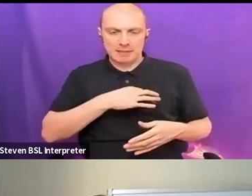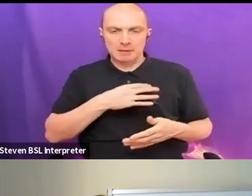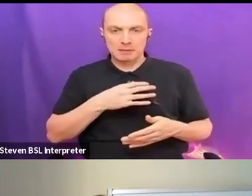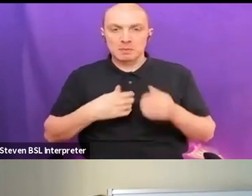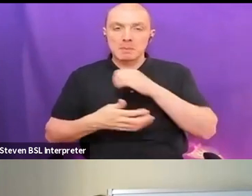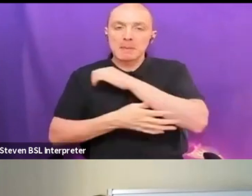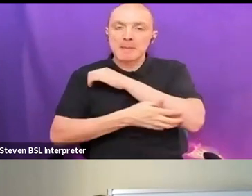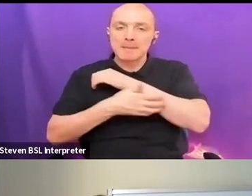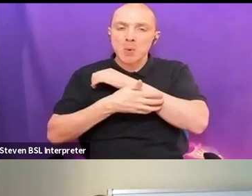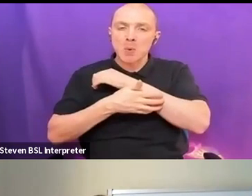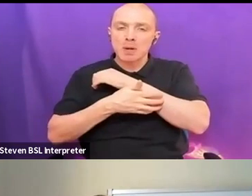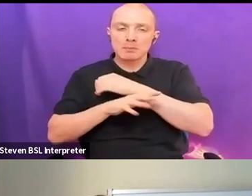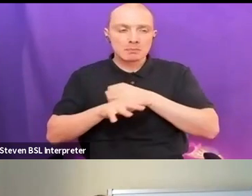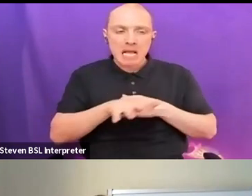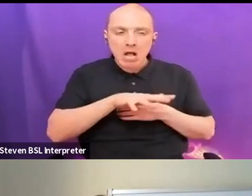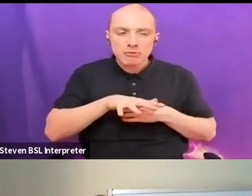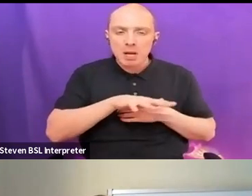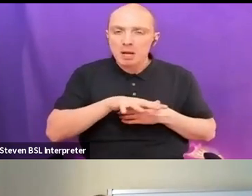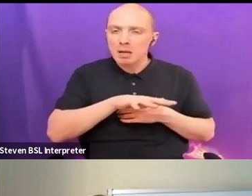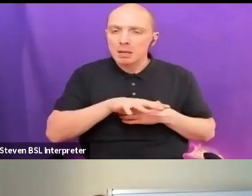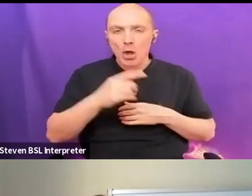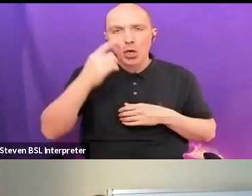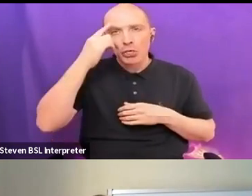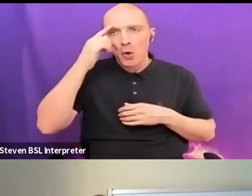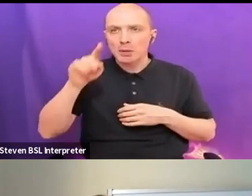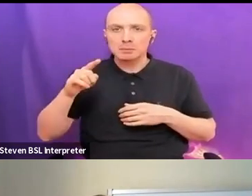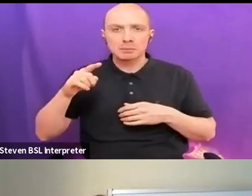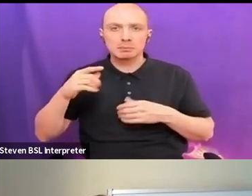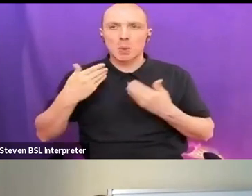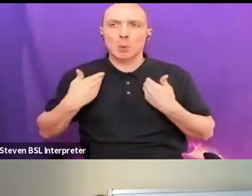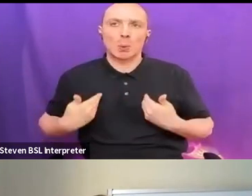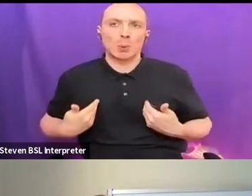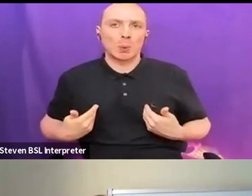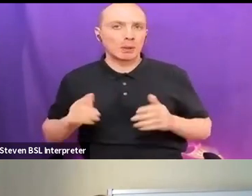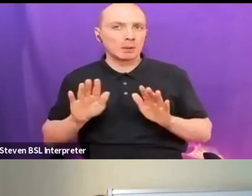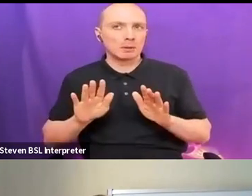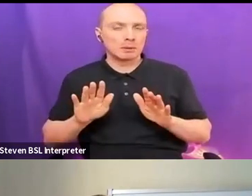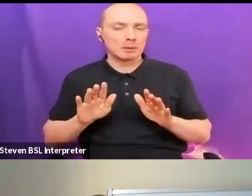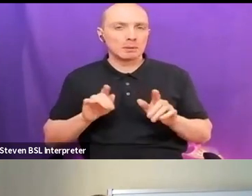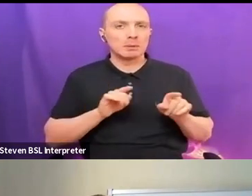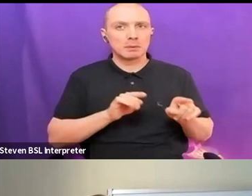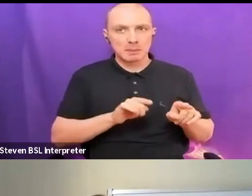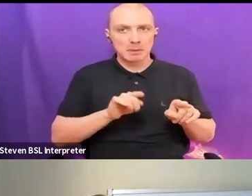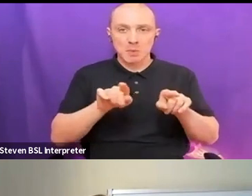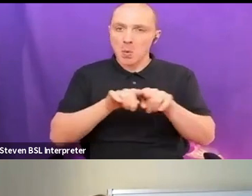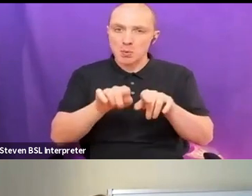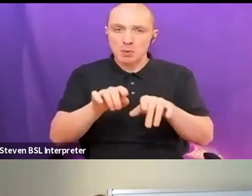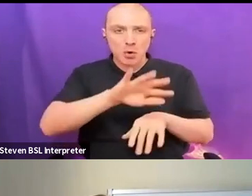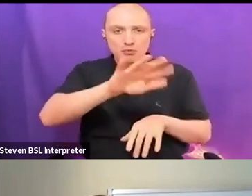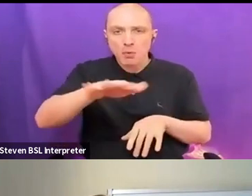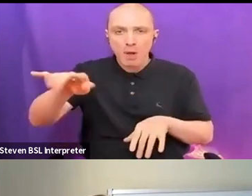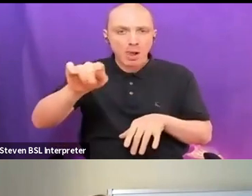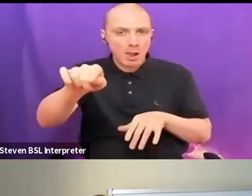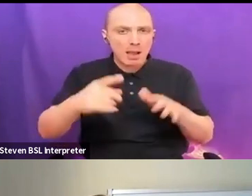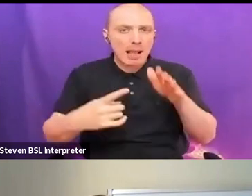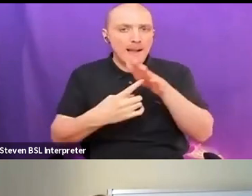think it through and make sure that's not what's going to happen here. Likewise with rural communities, and I guess for me that's why if the number